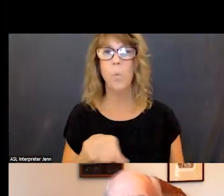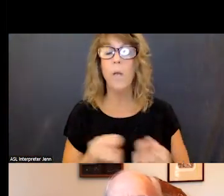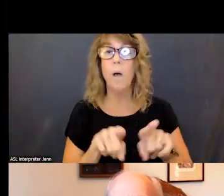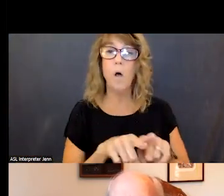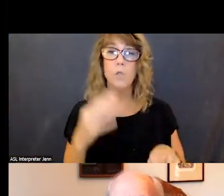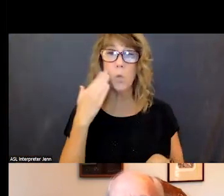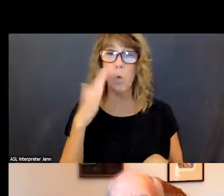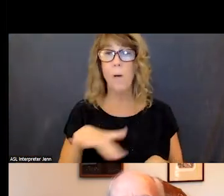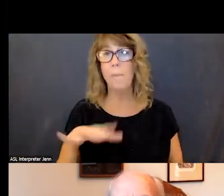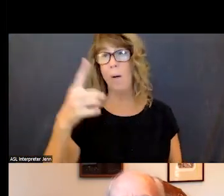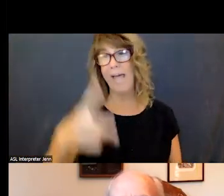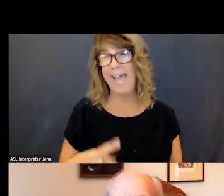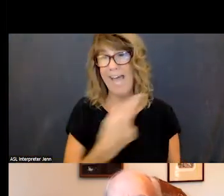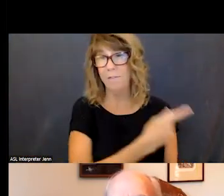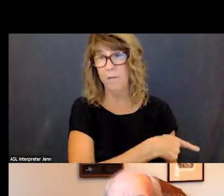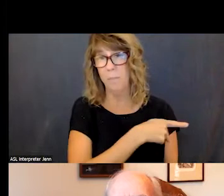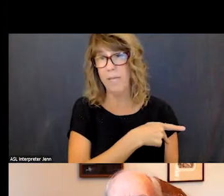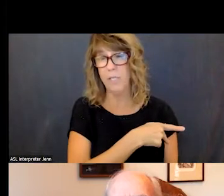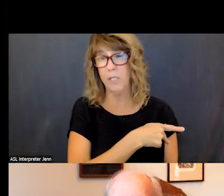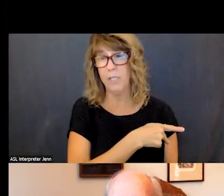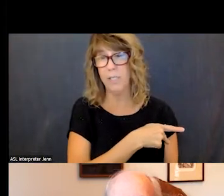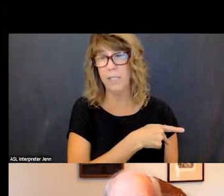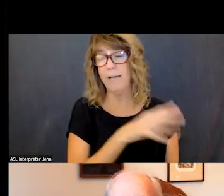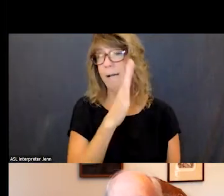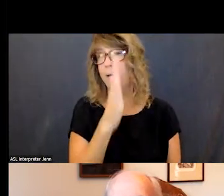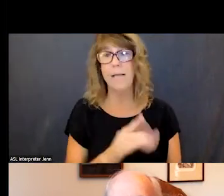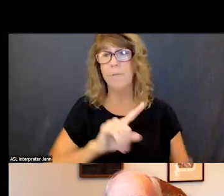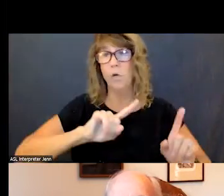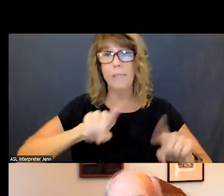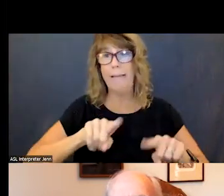that about half of patients never attend their